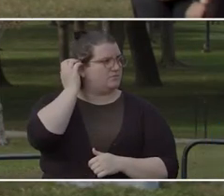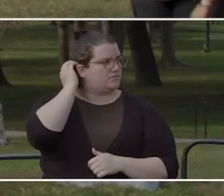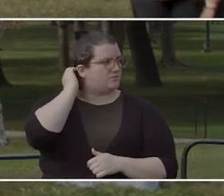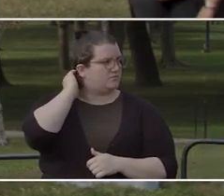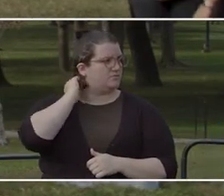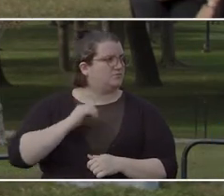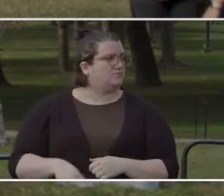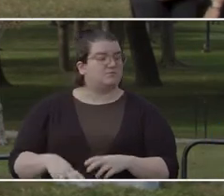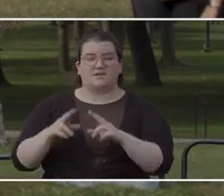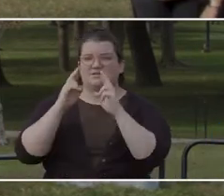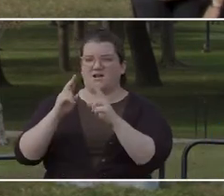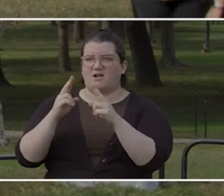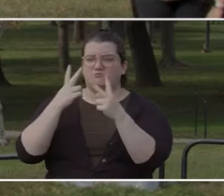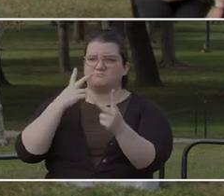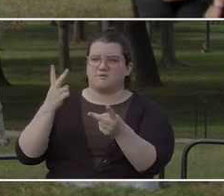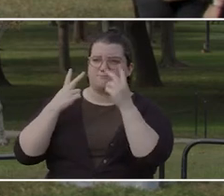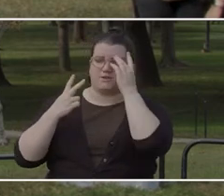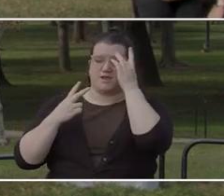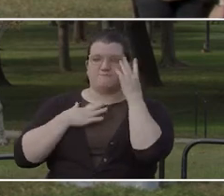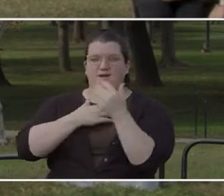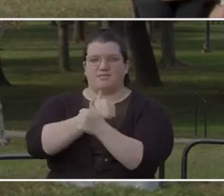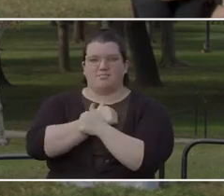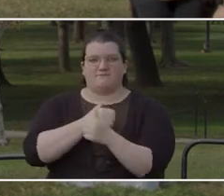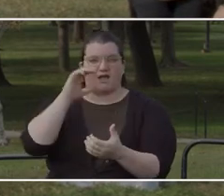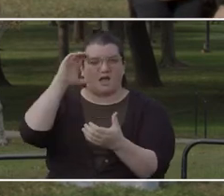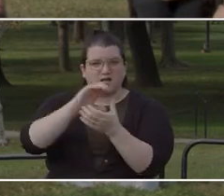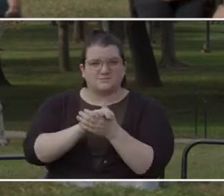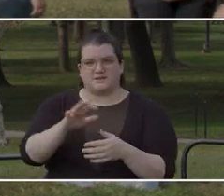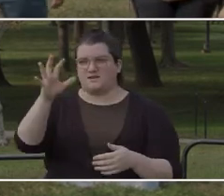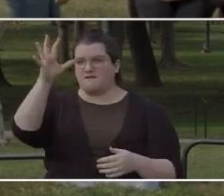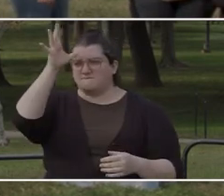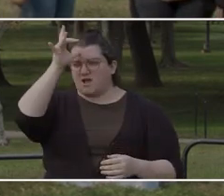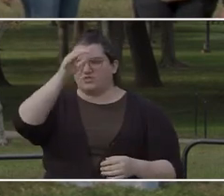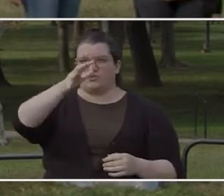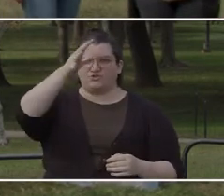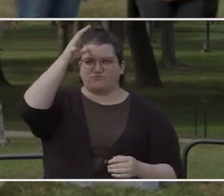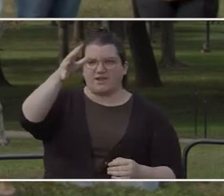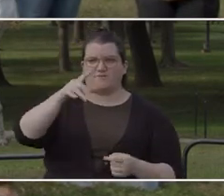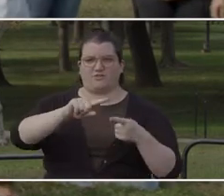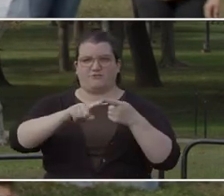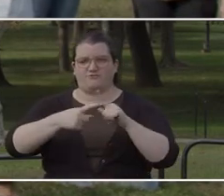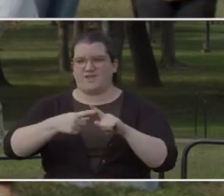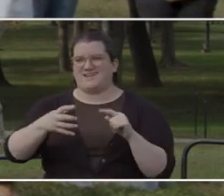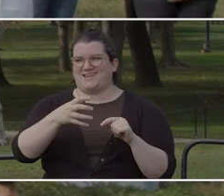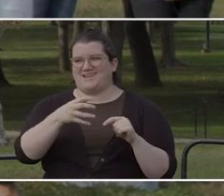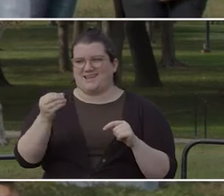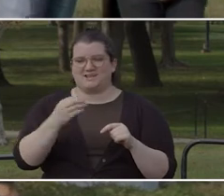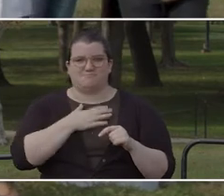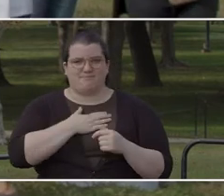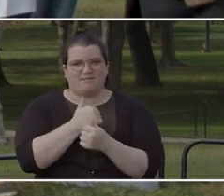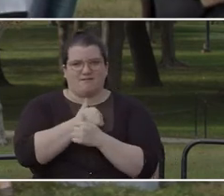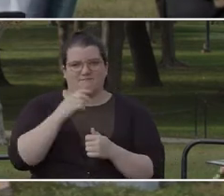In honor, memory of my loving husband, father, grandfather, friend, and my loving